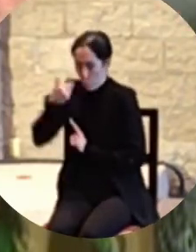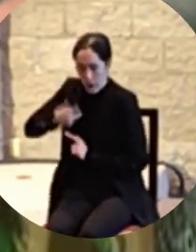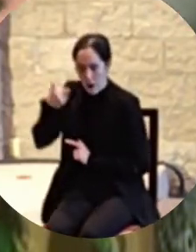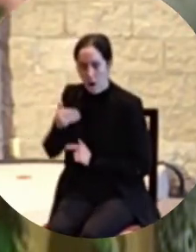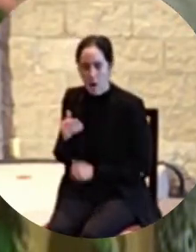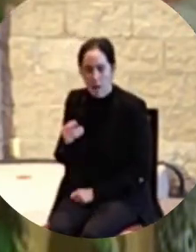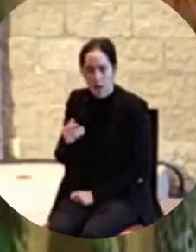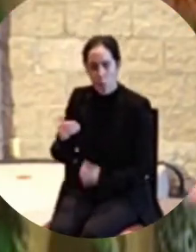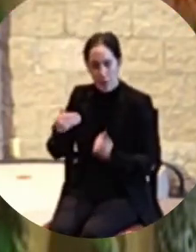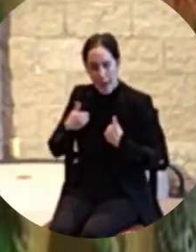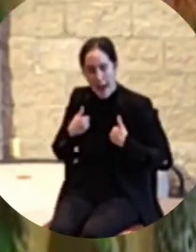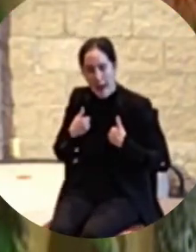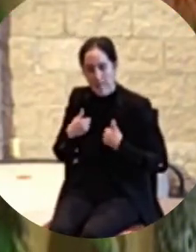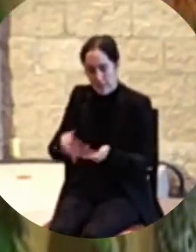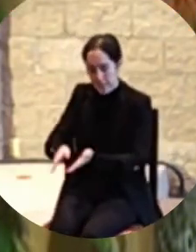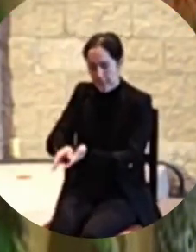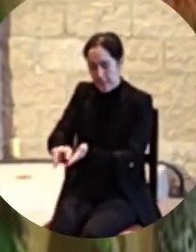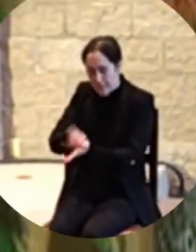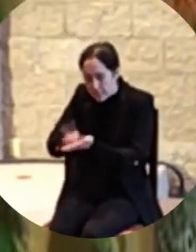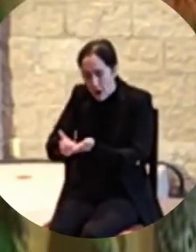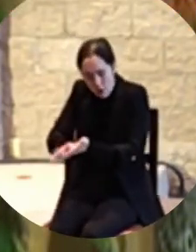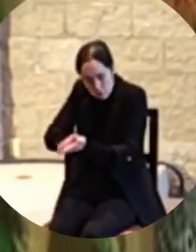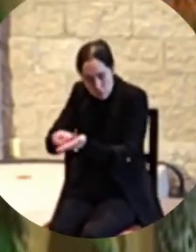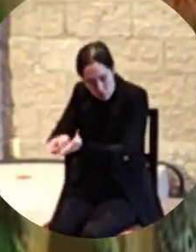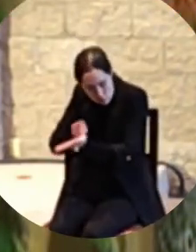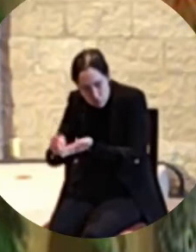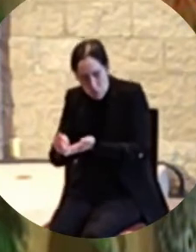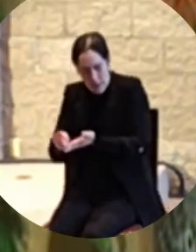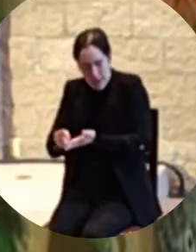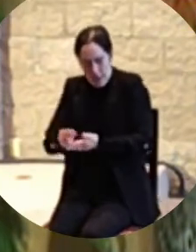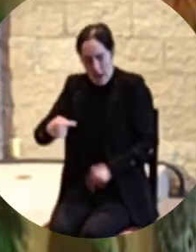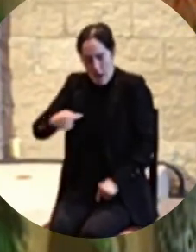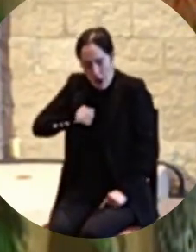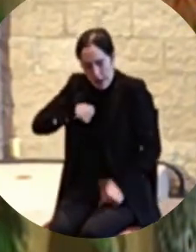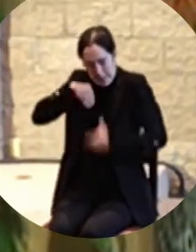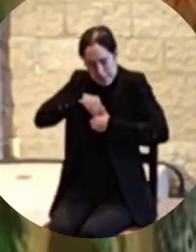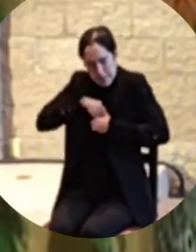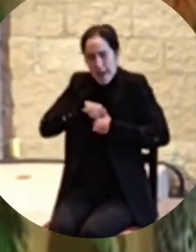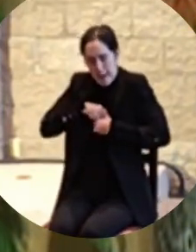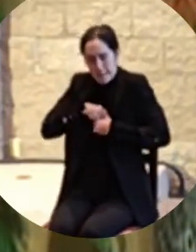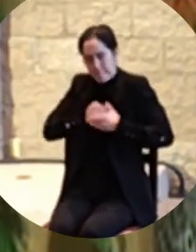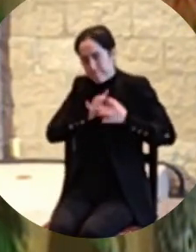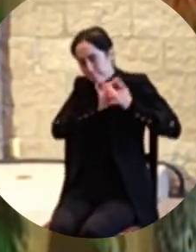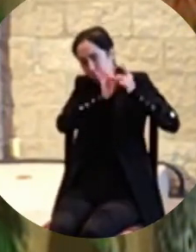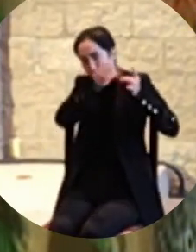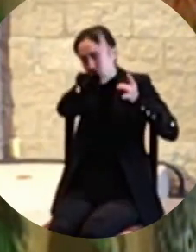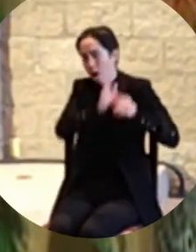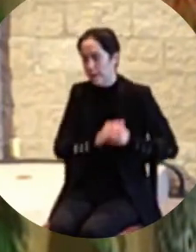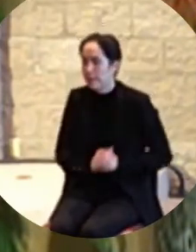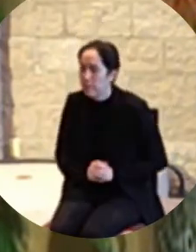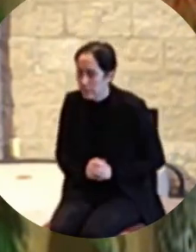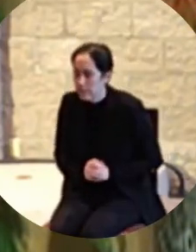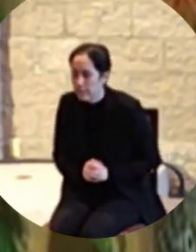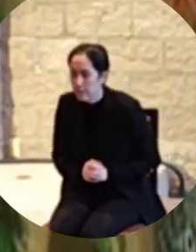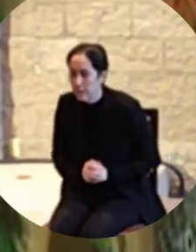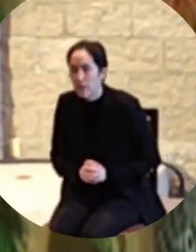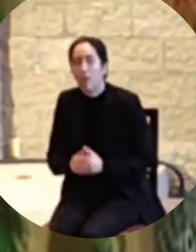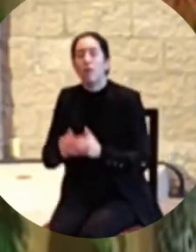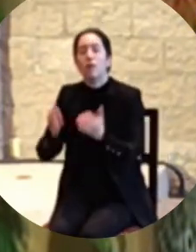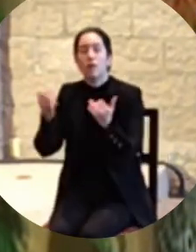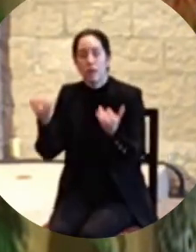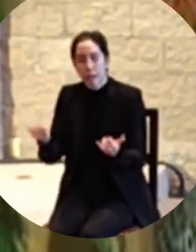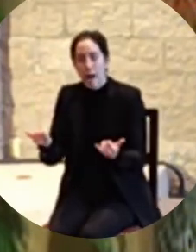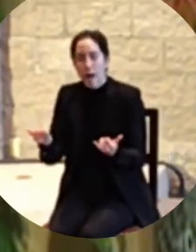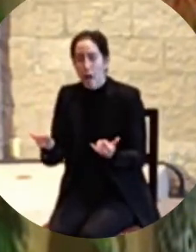is a time where we pause and we invite you to make a gift to Unity Minneapolis. You can do so in a variety of ways. First of all, if